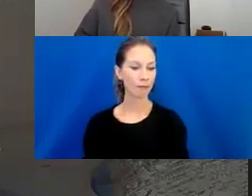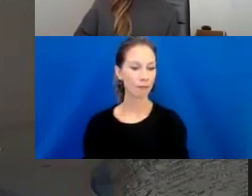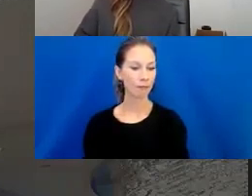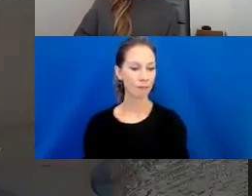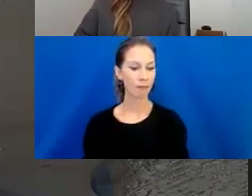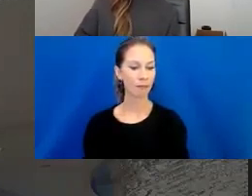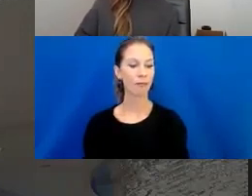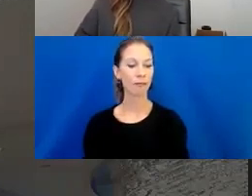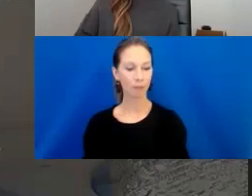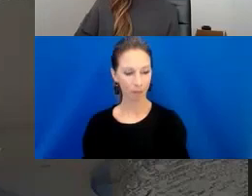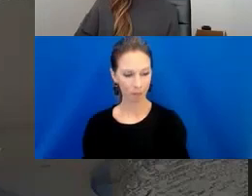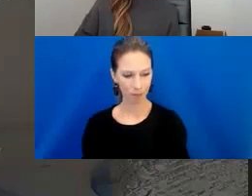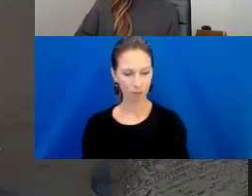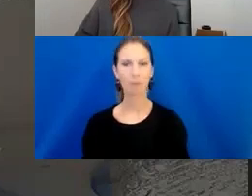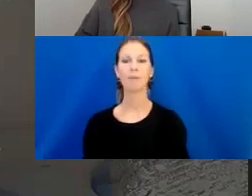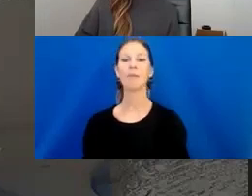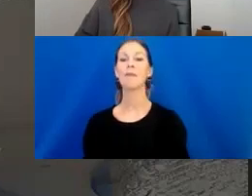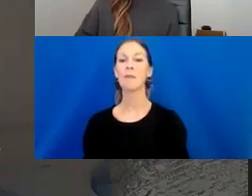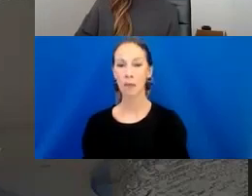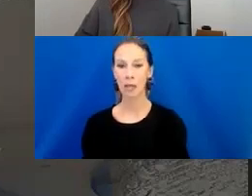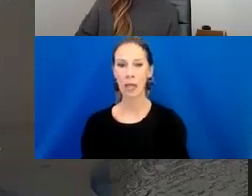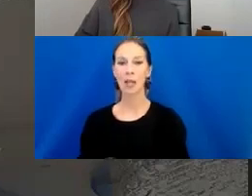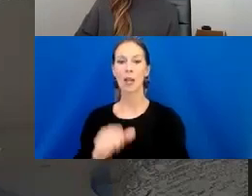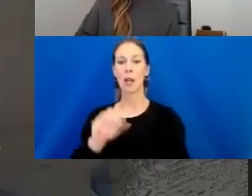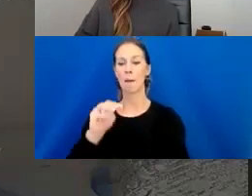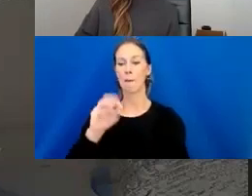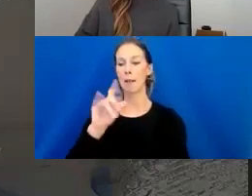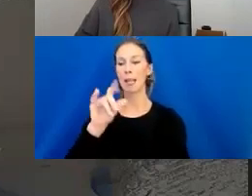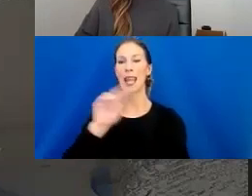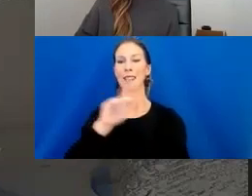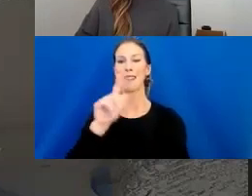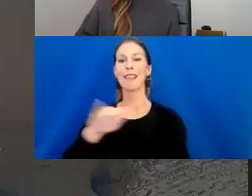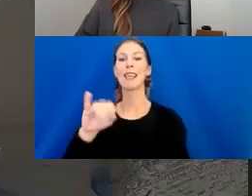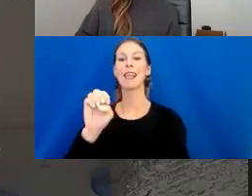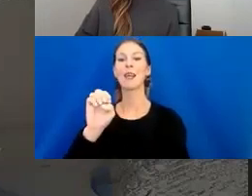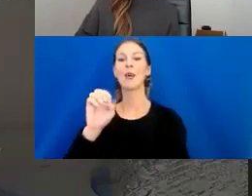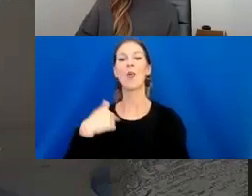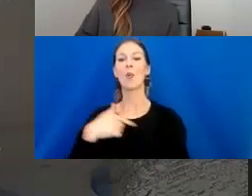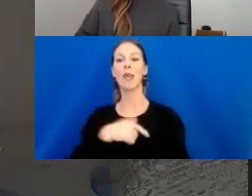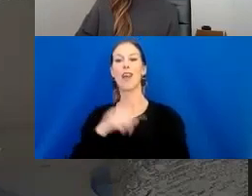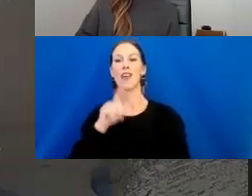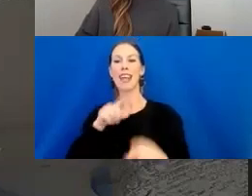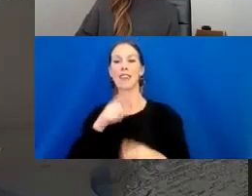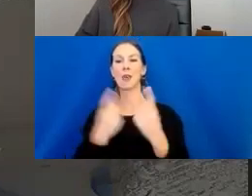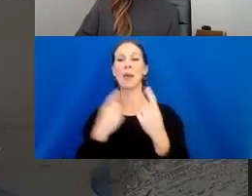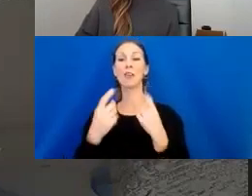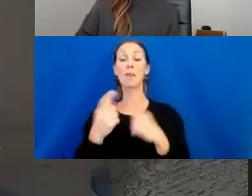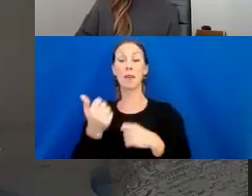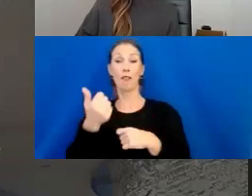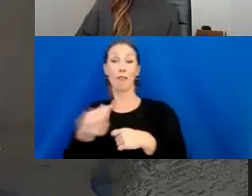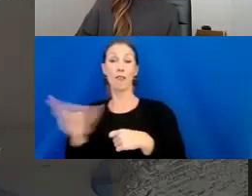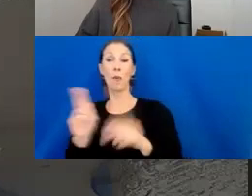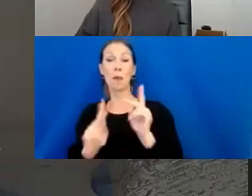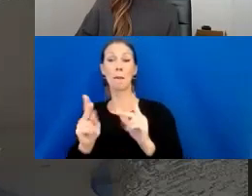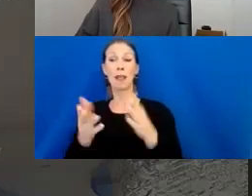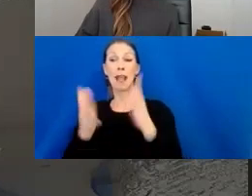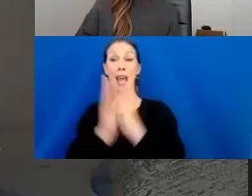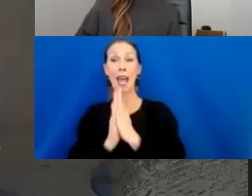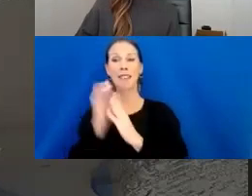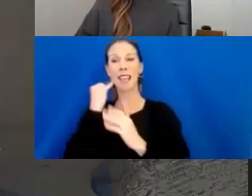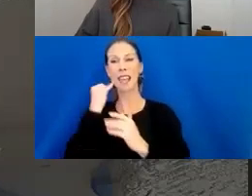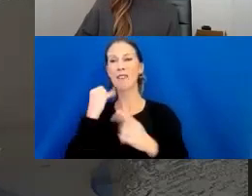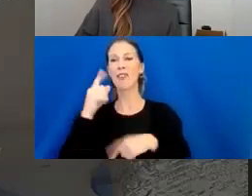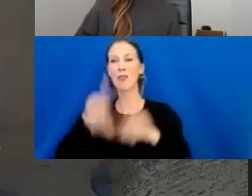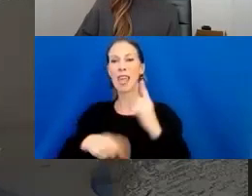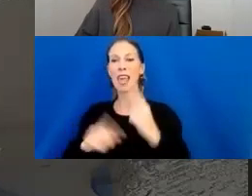We did, while we're answering questions, Felice, we did get a couple of questions asking what happens if they can't make the March 25th